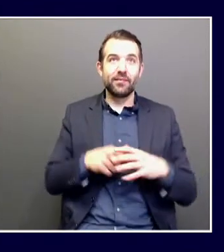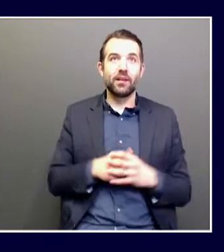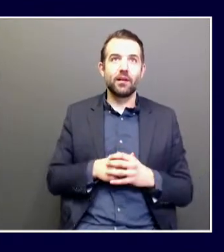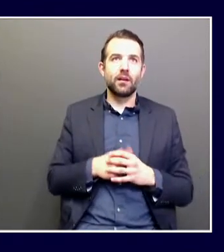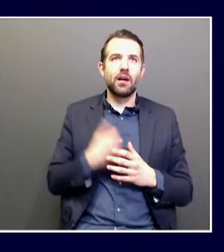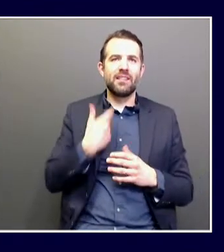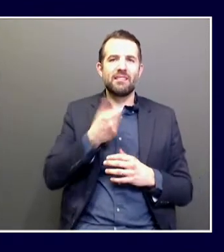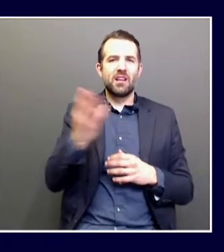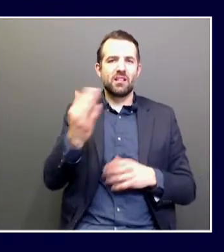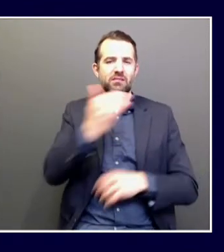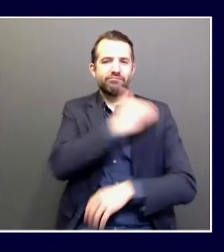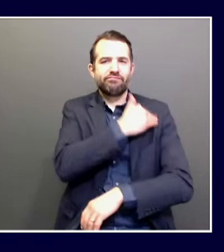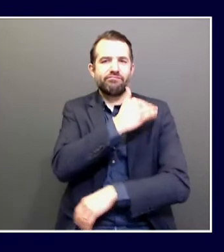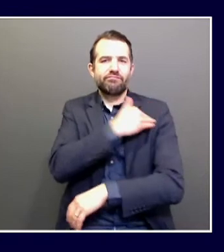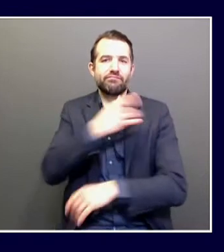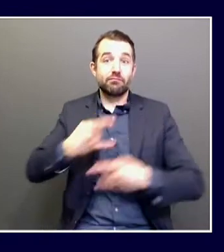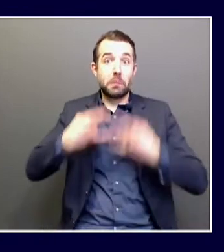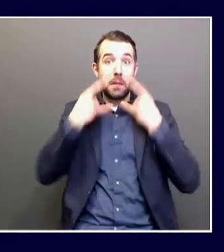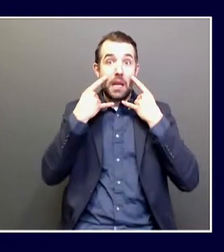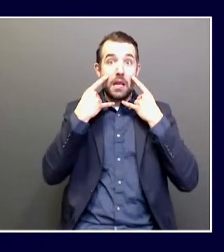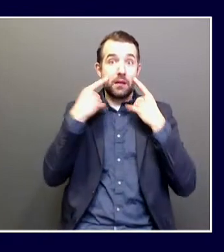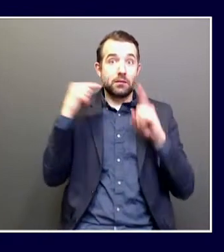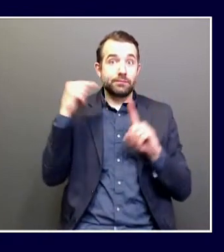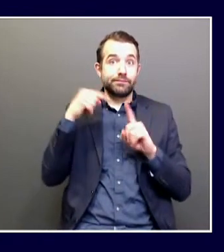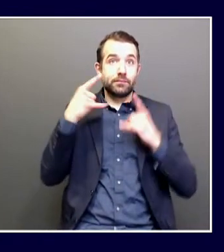discussed last week kind of the need to